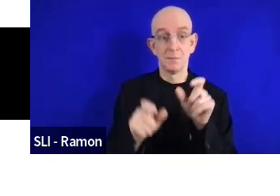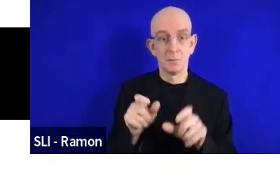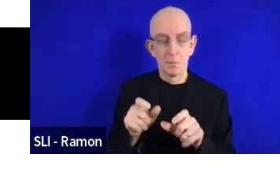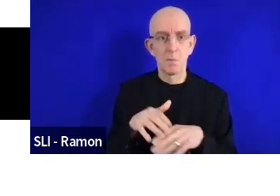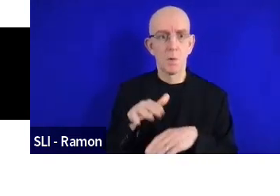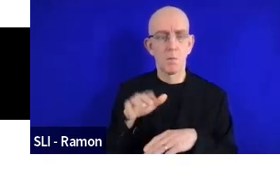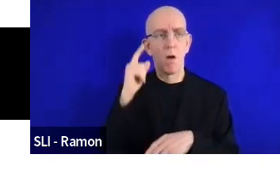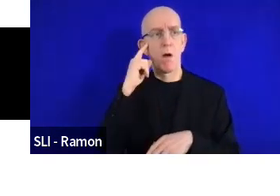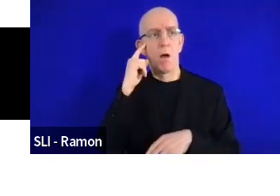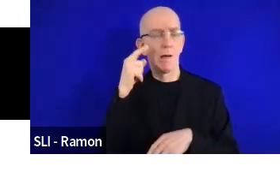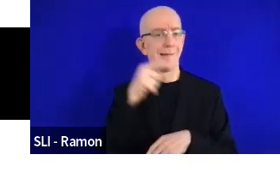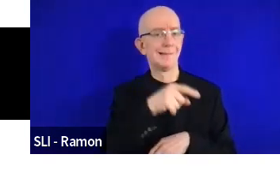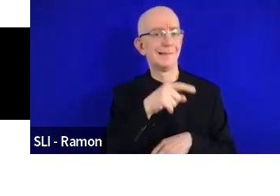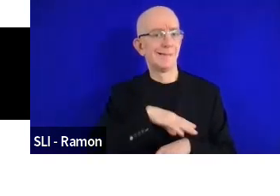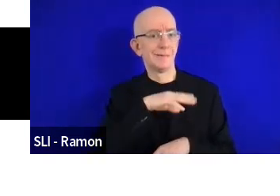limited source of data.